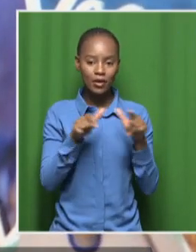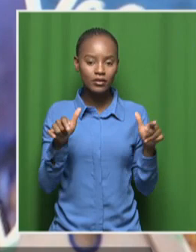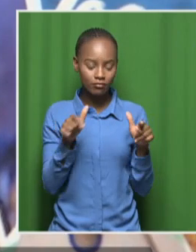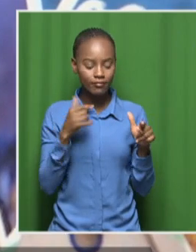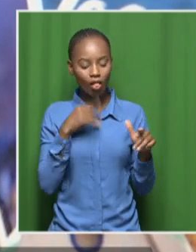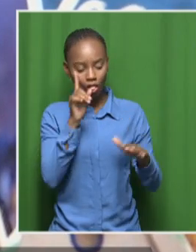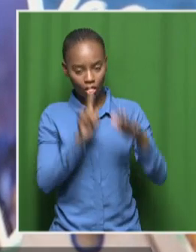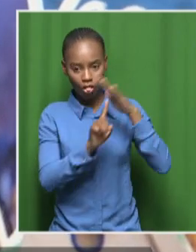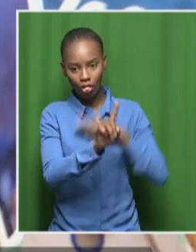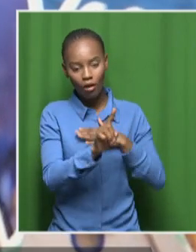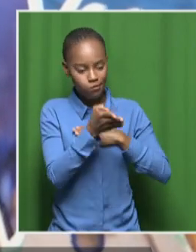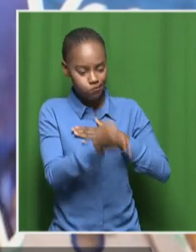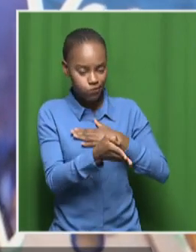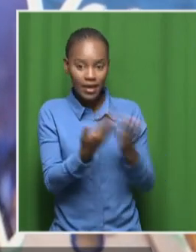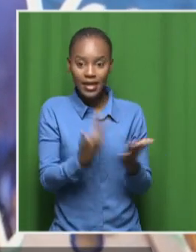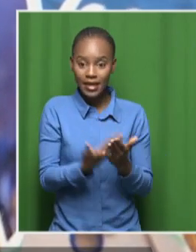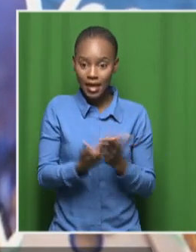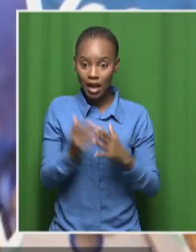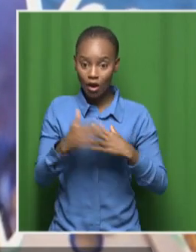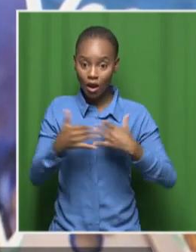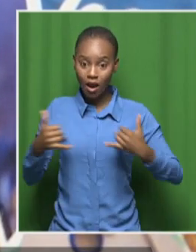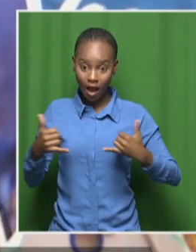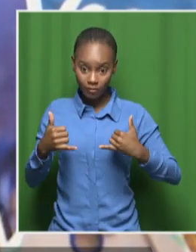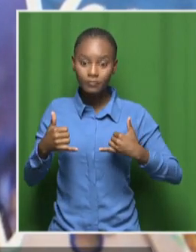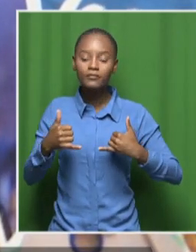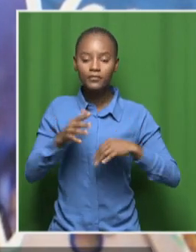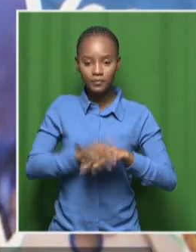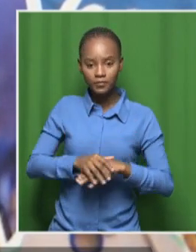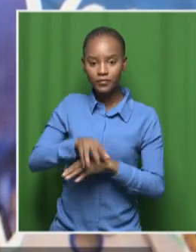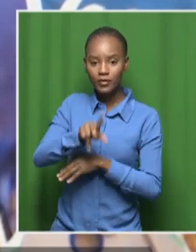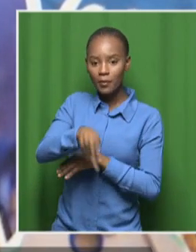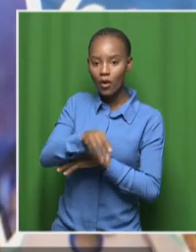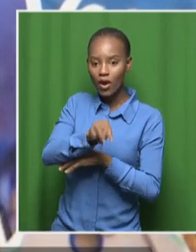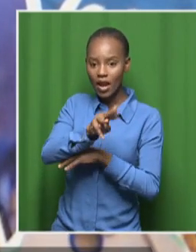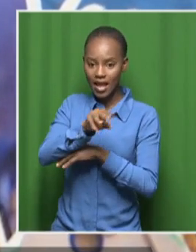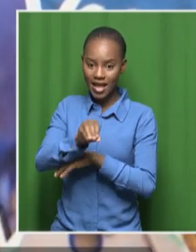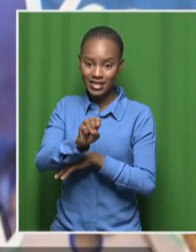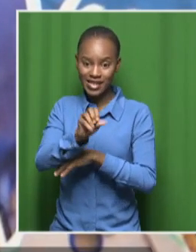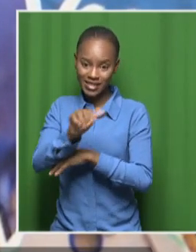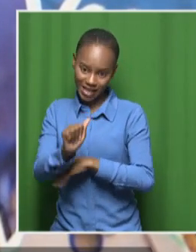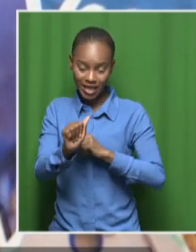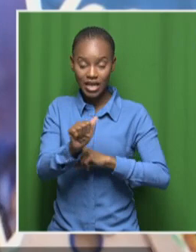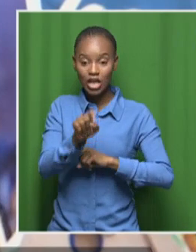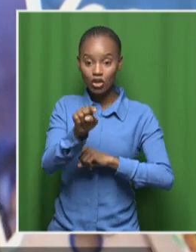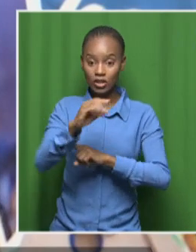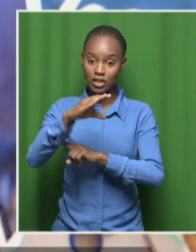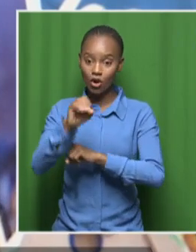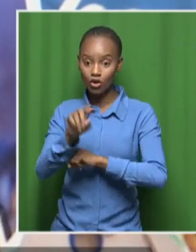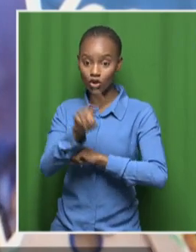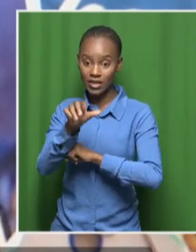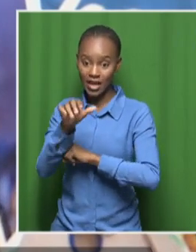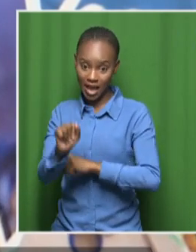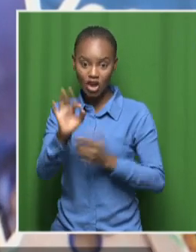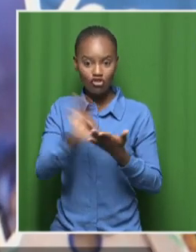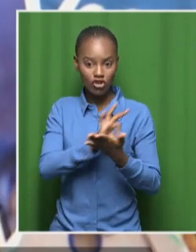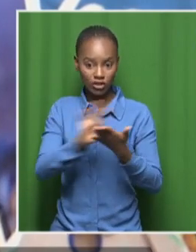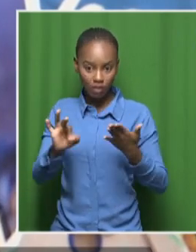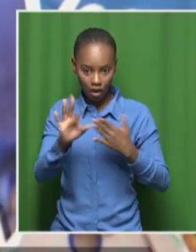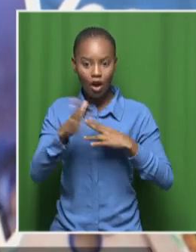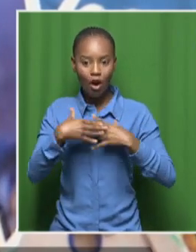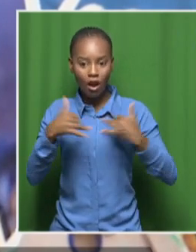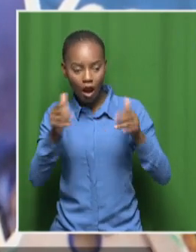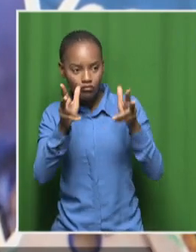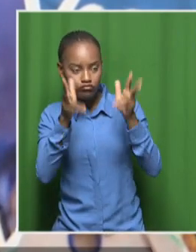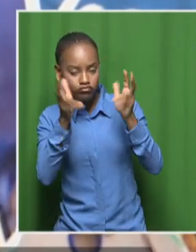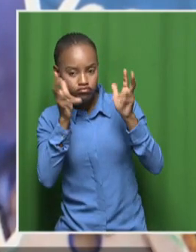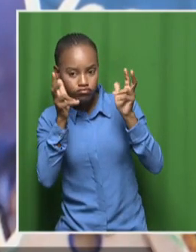website, buylocalsummit.co.za or proudlysa.co.za, register. You can come in. The conference only starts at 10:15, so there's still time for people